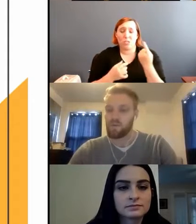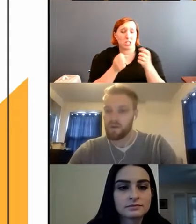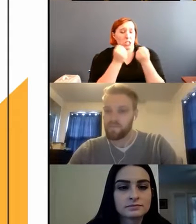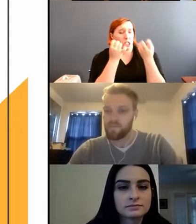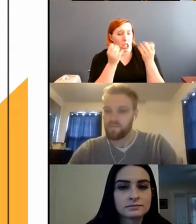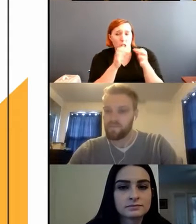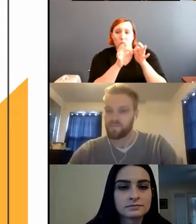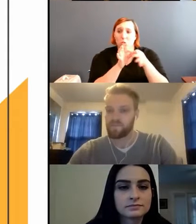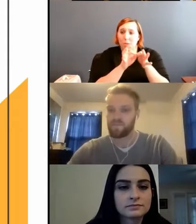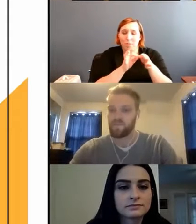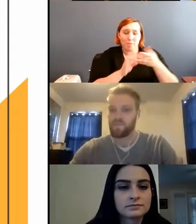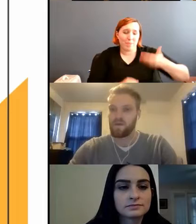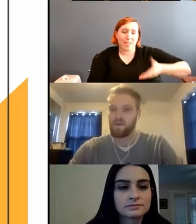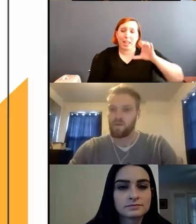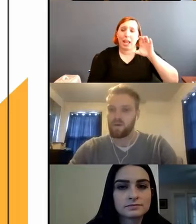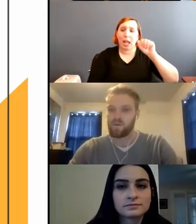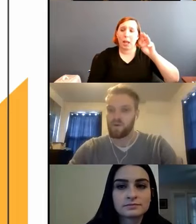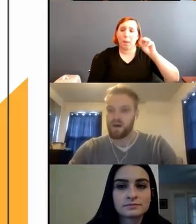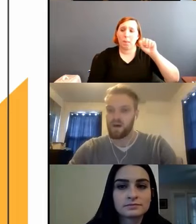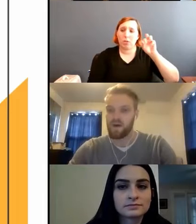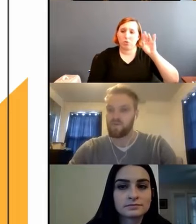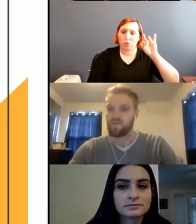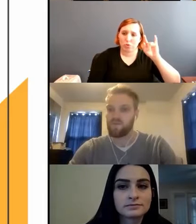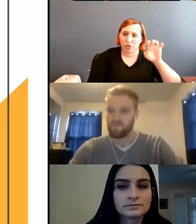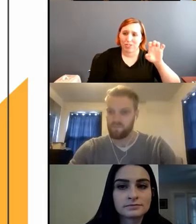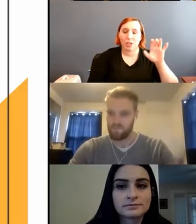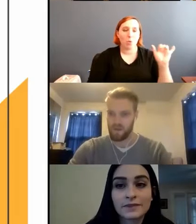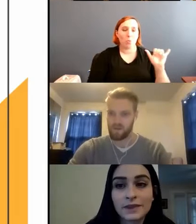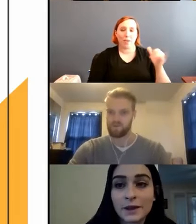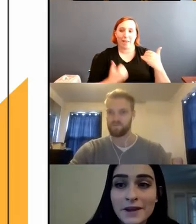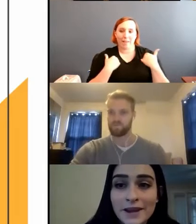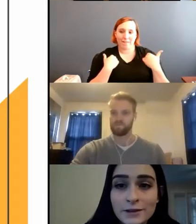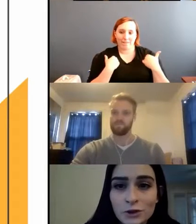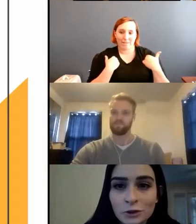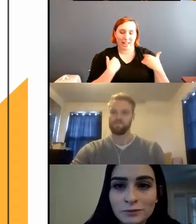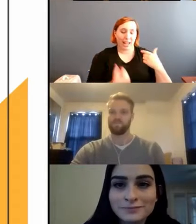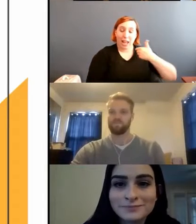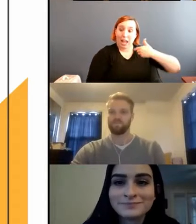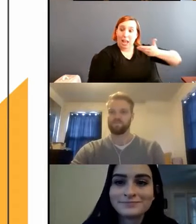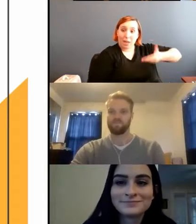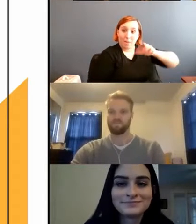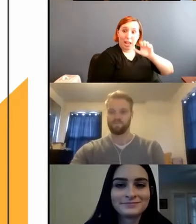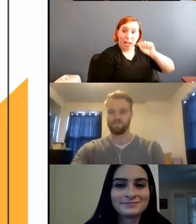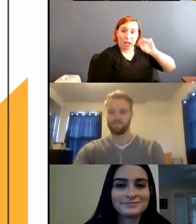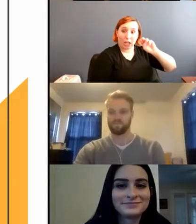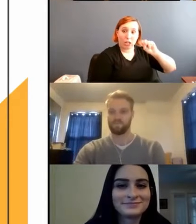Kim Marie. And then we also have Angel. I'm Angel.